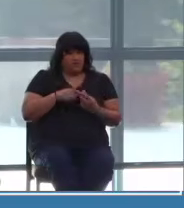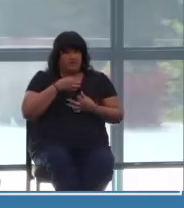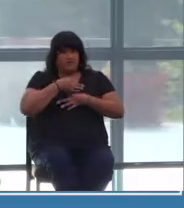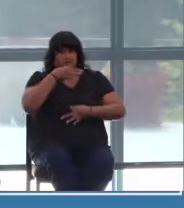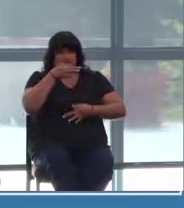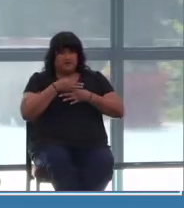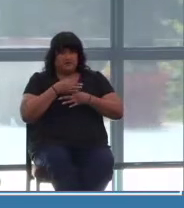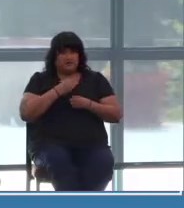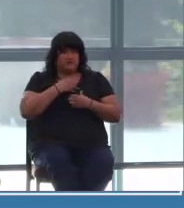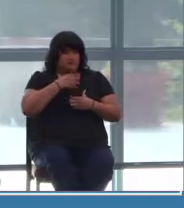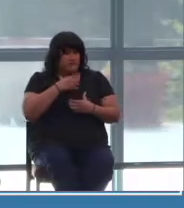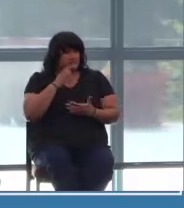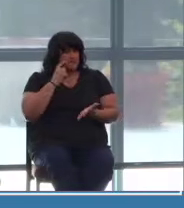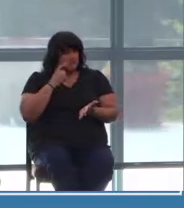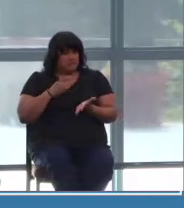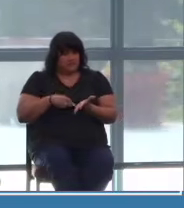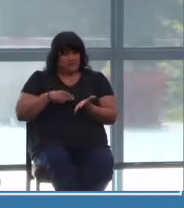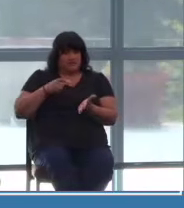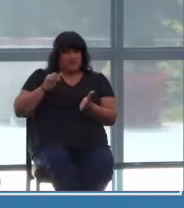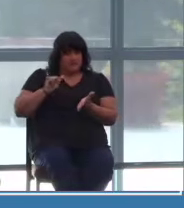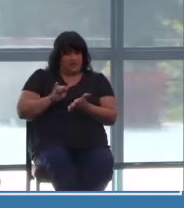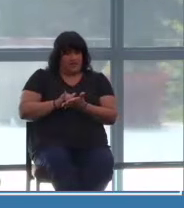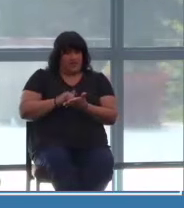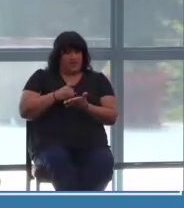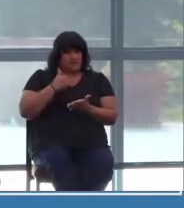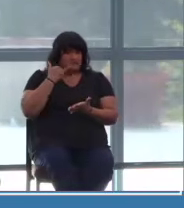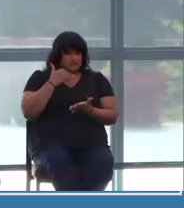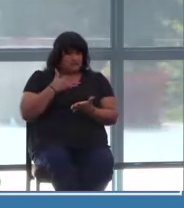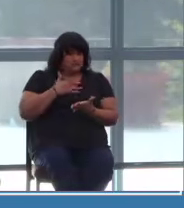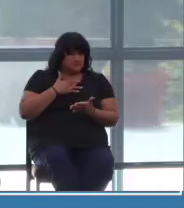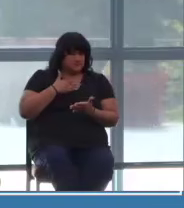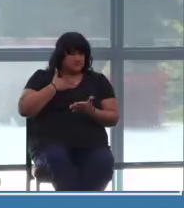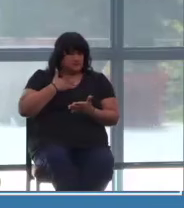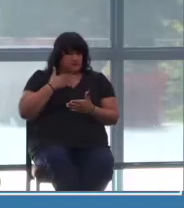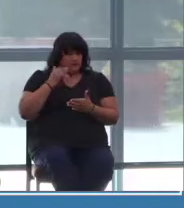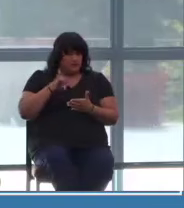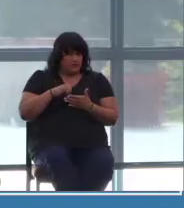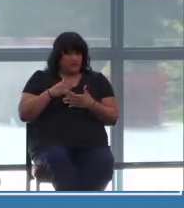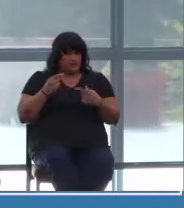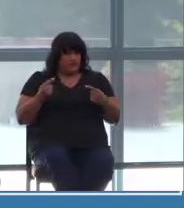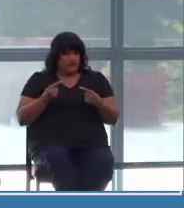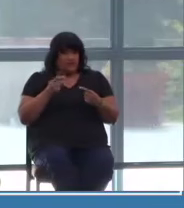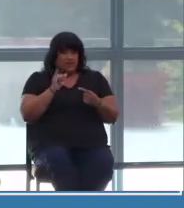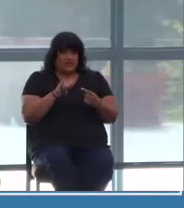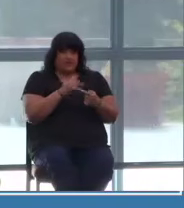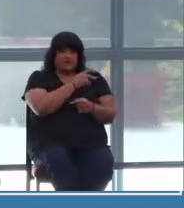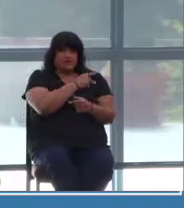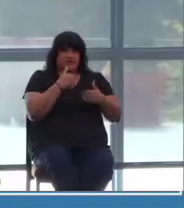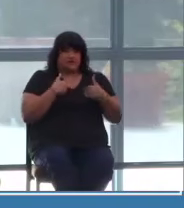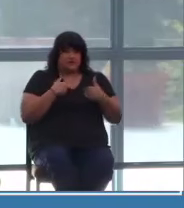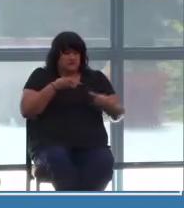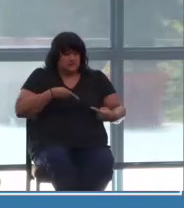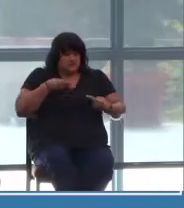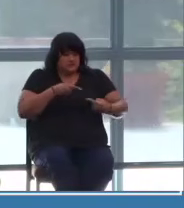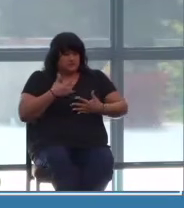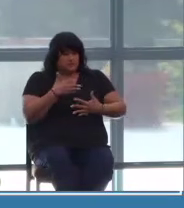around the sternum and see if it's painful. You need to see if the patient has difficulty breathing or pain